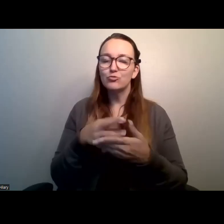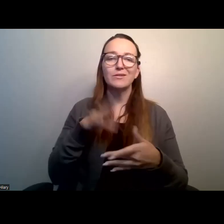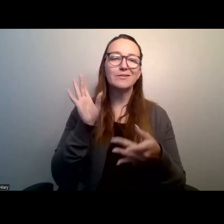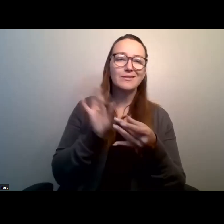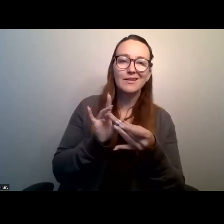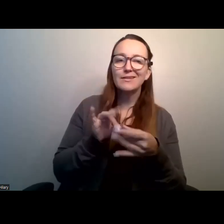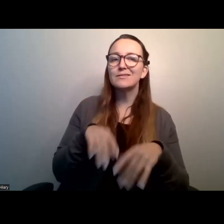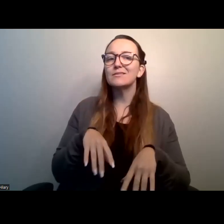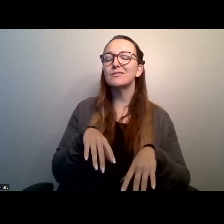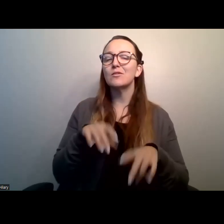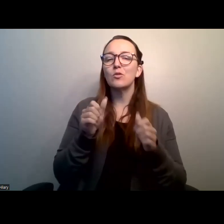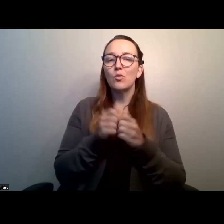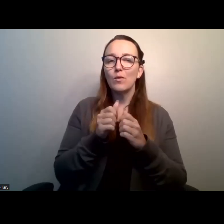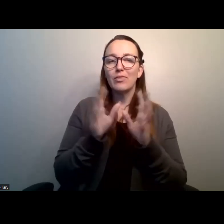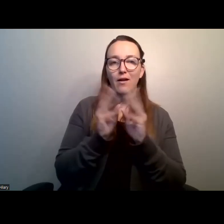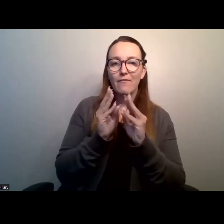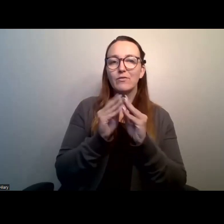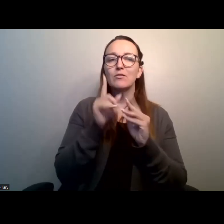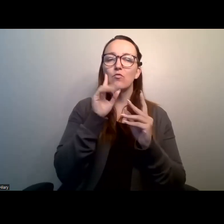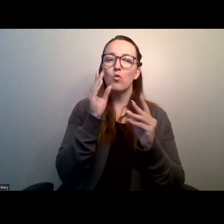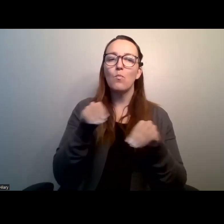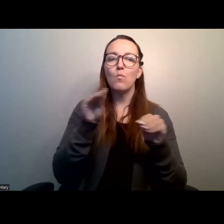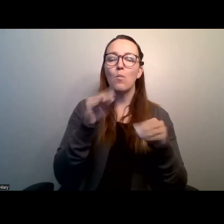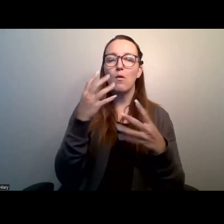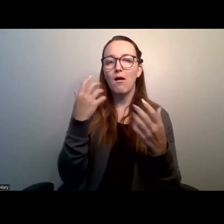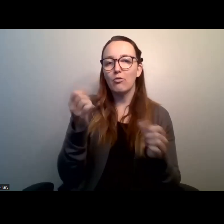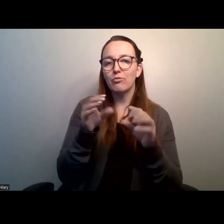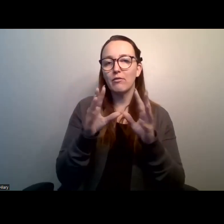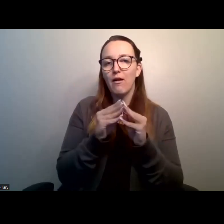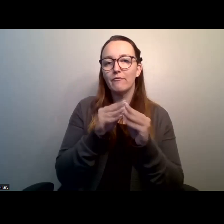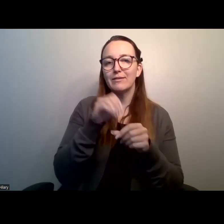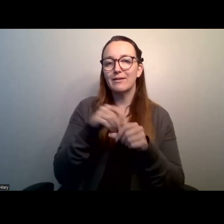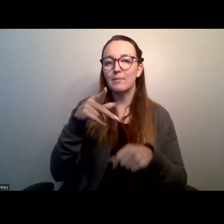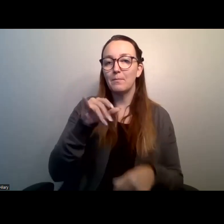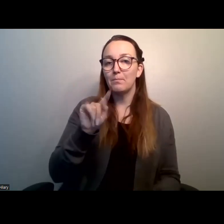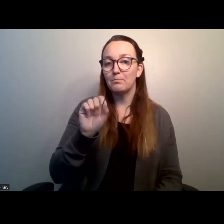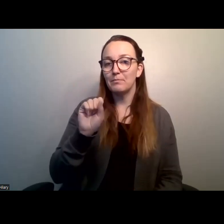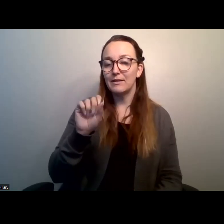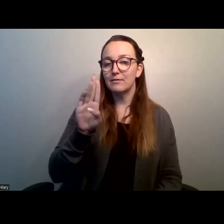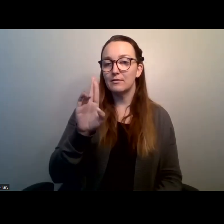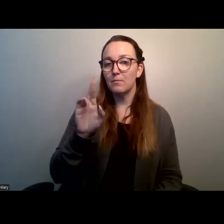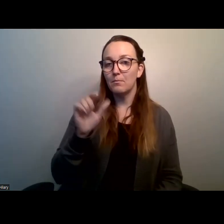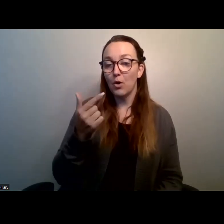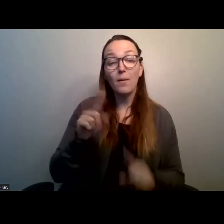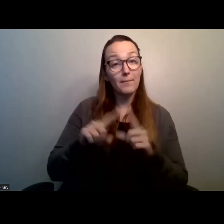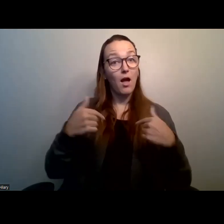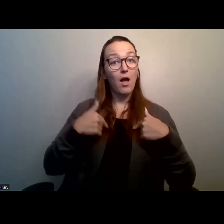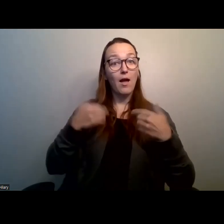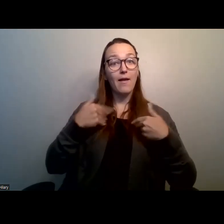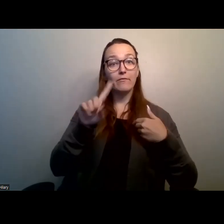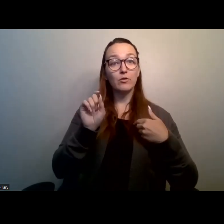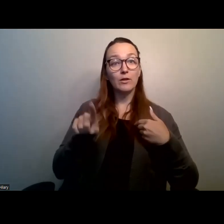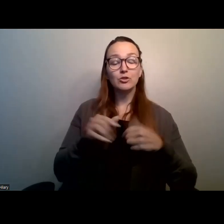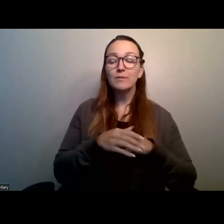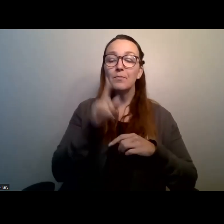the conference and mobile health conference in Pittsburgh. I do have a question though, Go for it. all